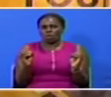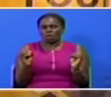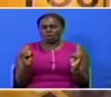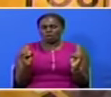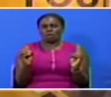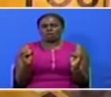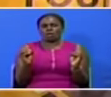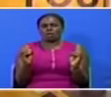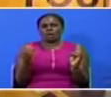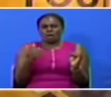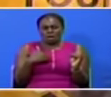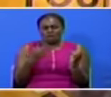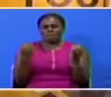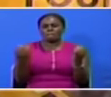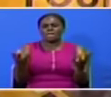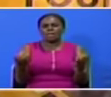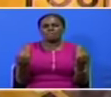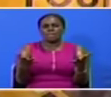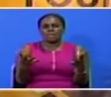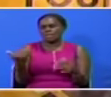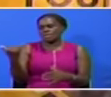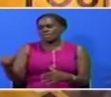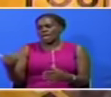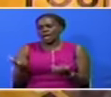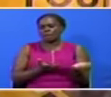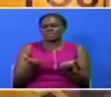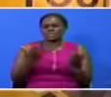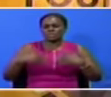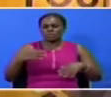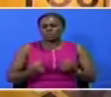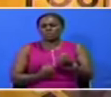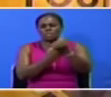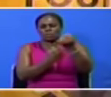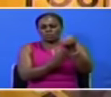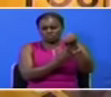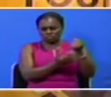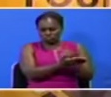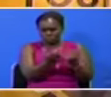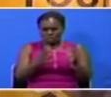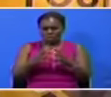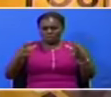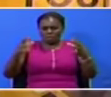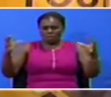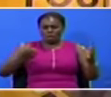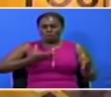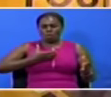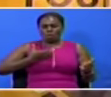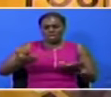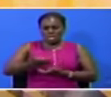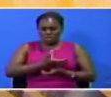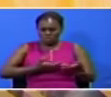by having many upcoming entrepreneurs and supporting them so that we can grow our own